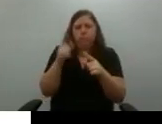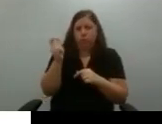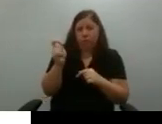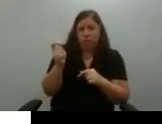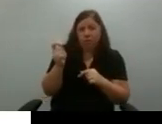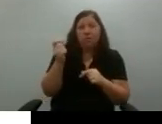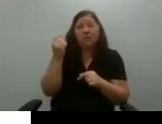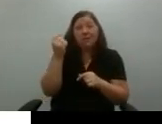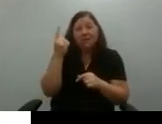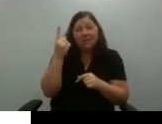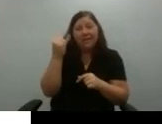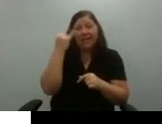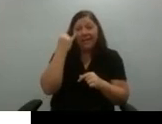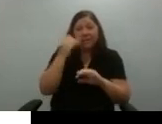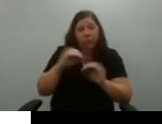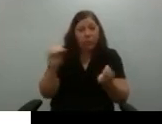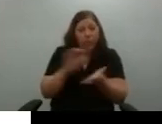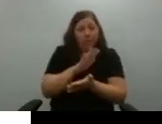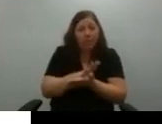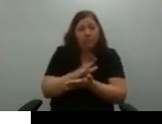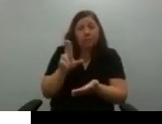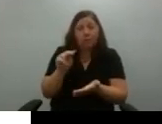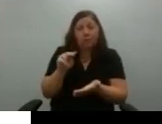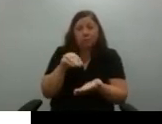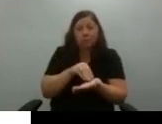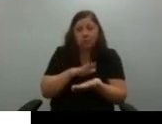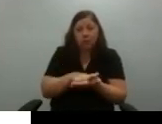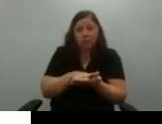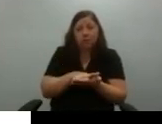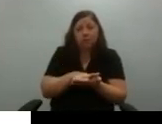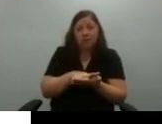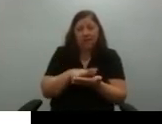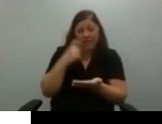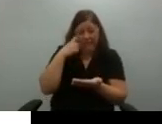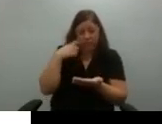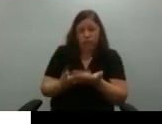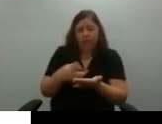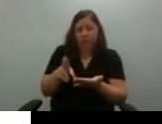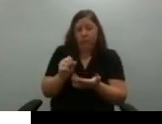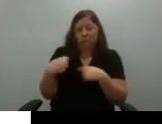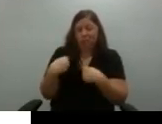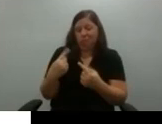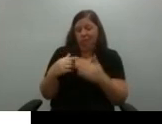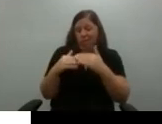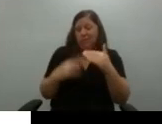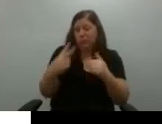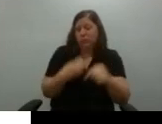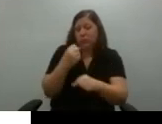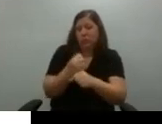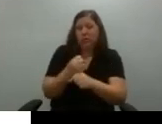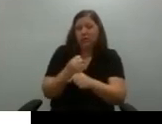you are undocumented and you have arrived to the US in the past 2 years, you will likely be put into what's